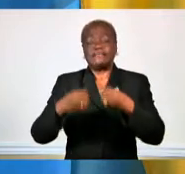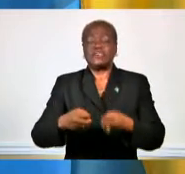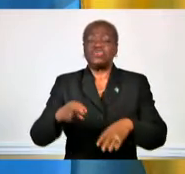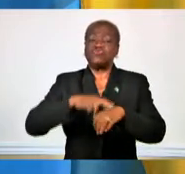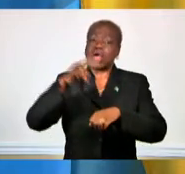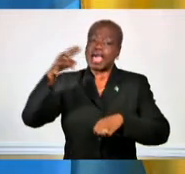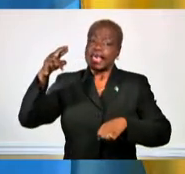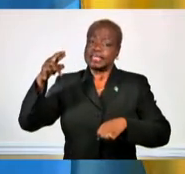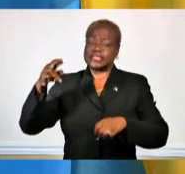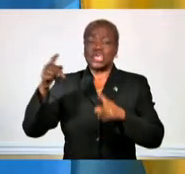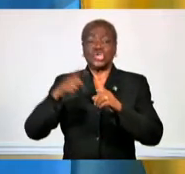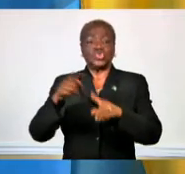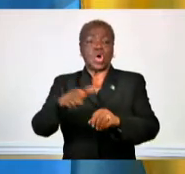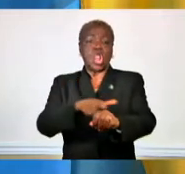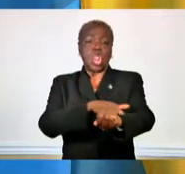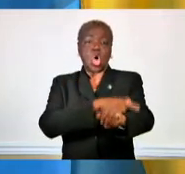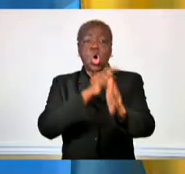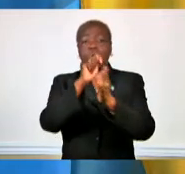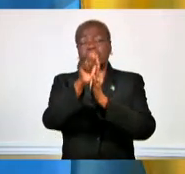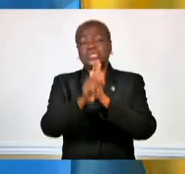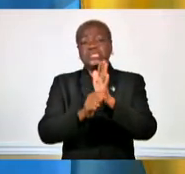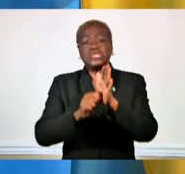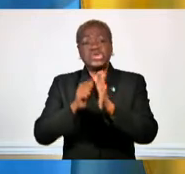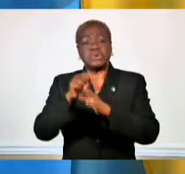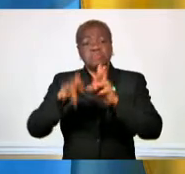recurrent long-term boarders.